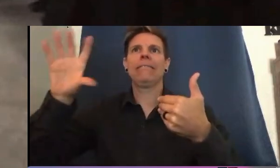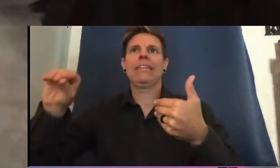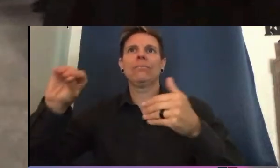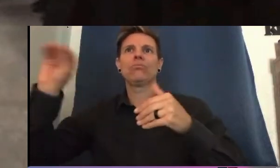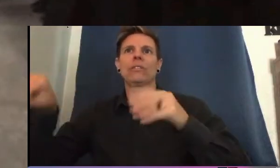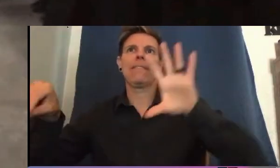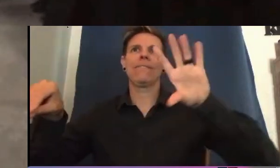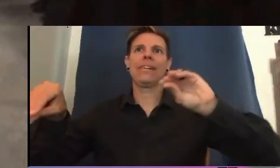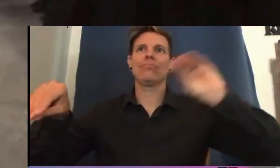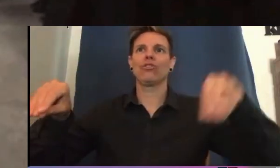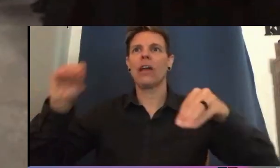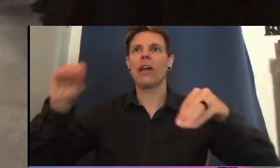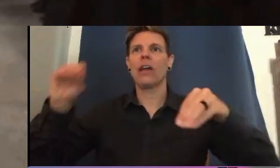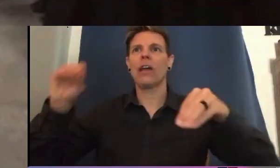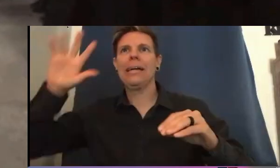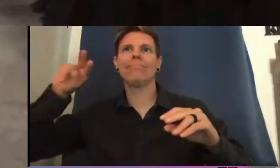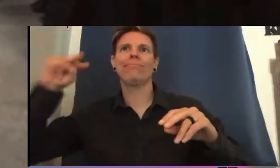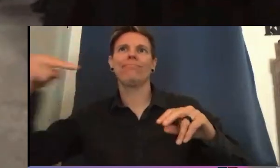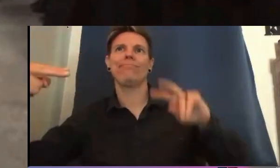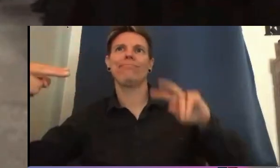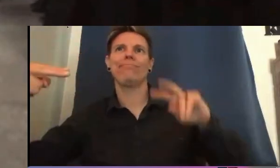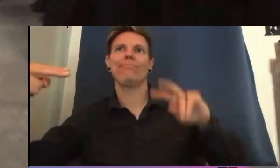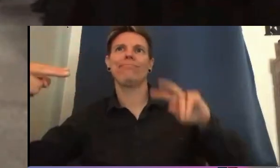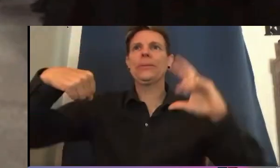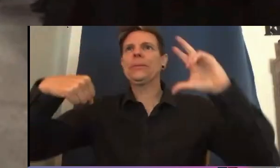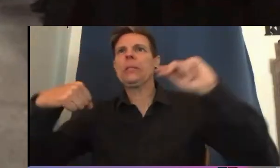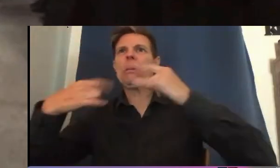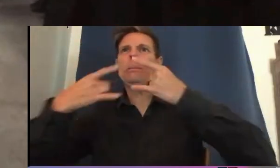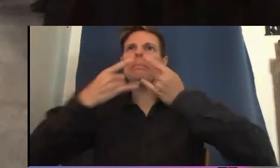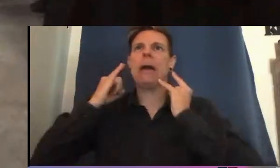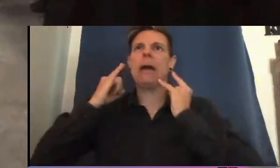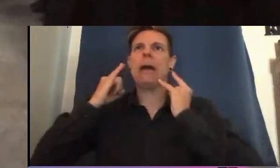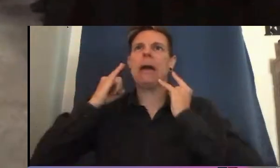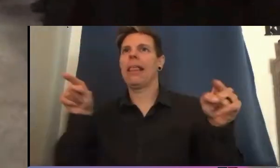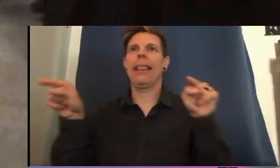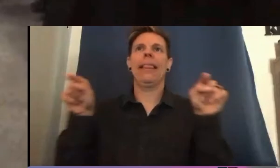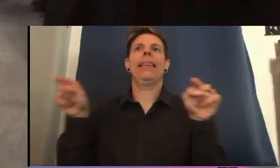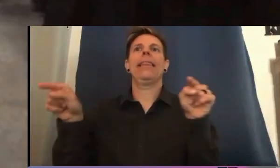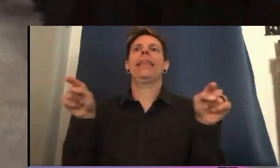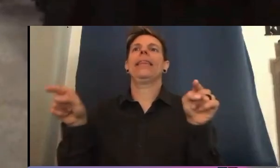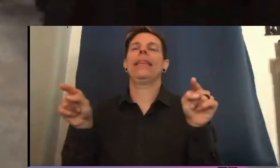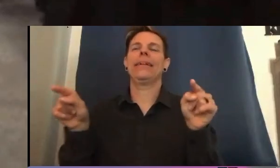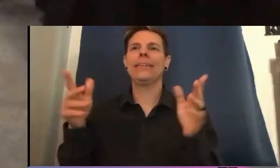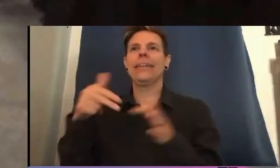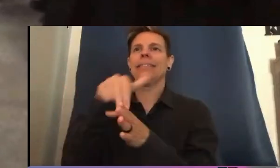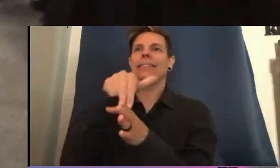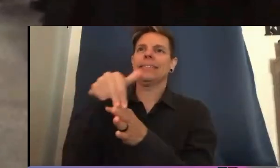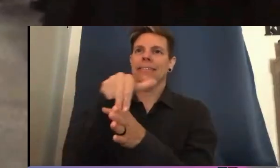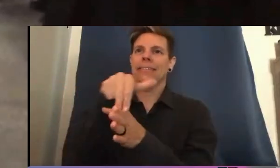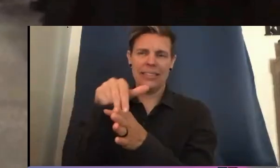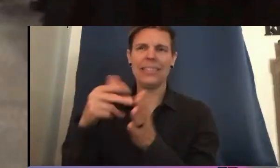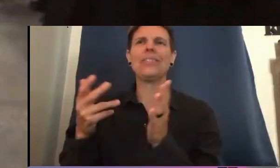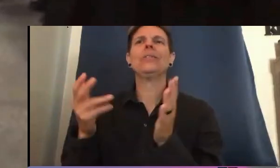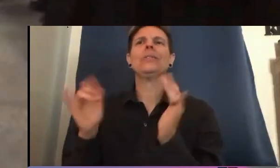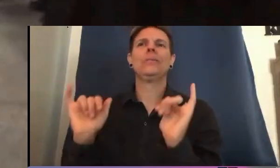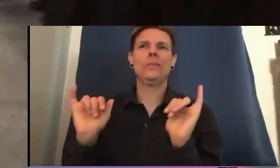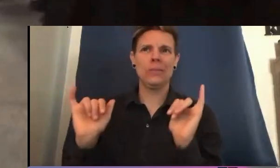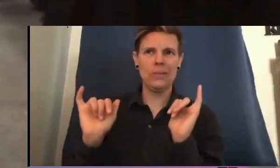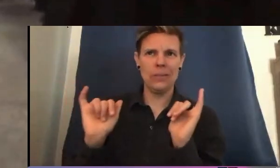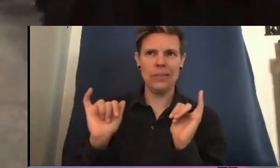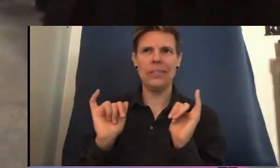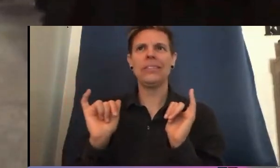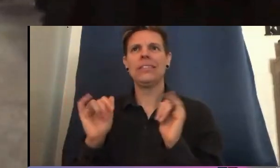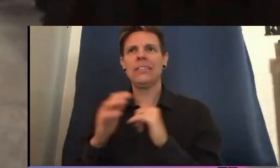and this is not under the category of sour grapes, but kind of. 5 of our 9 board members